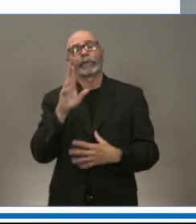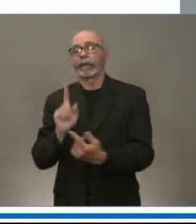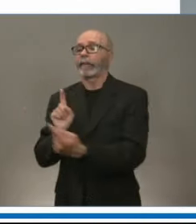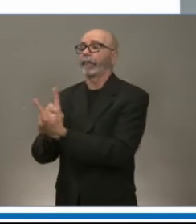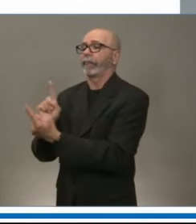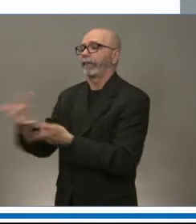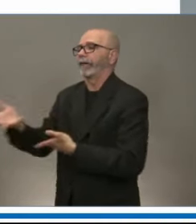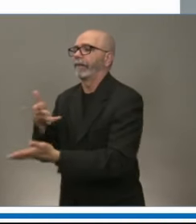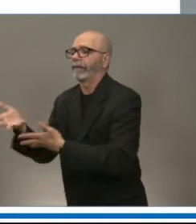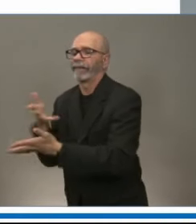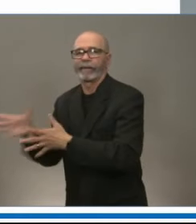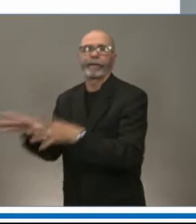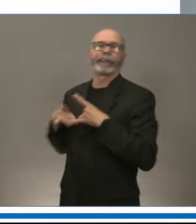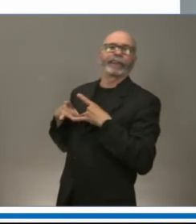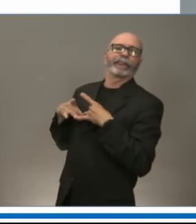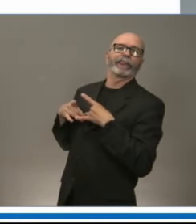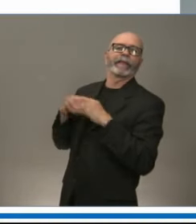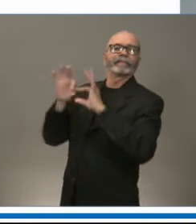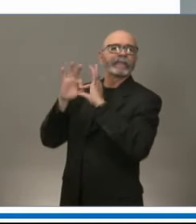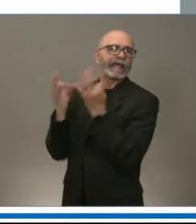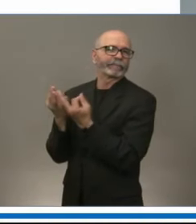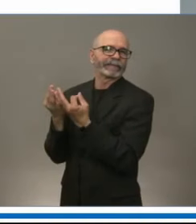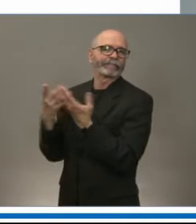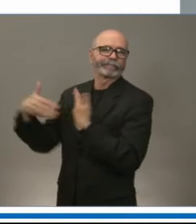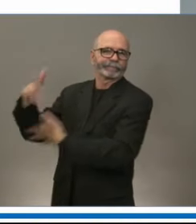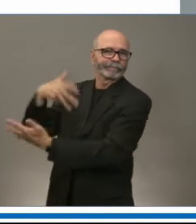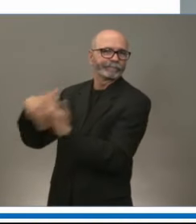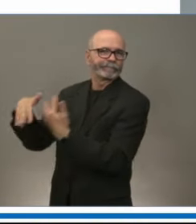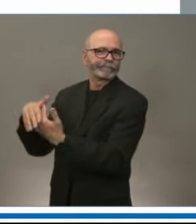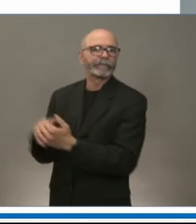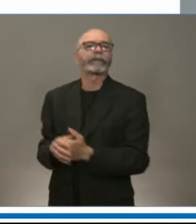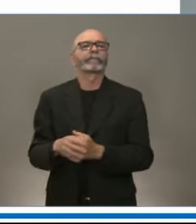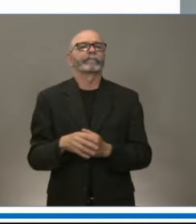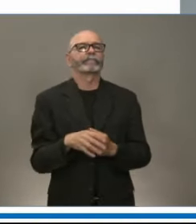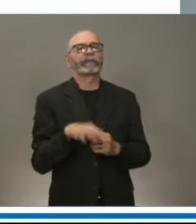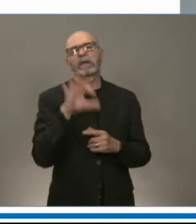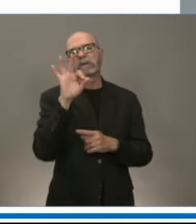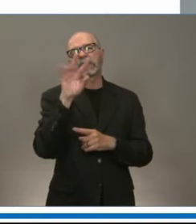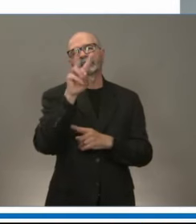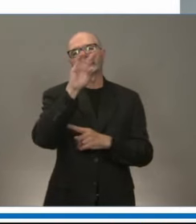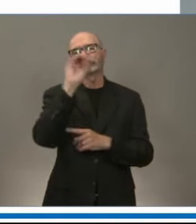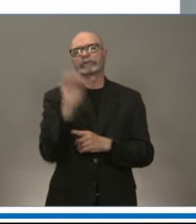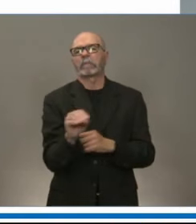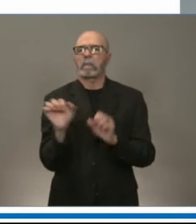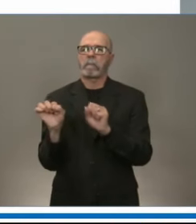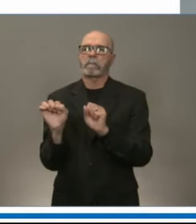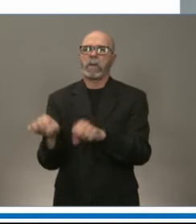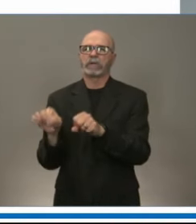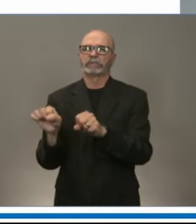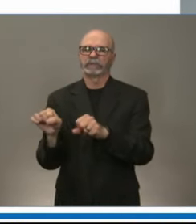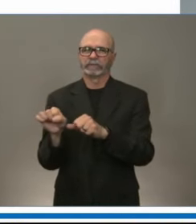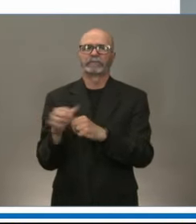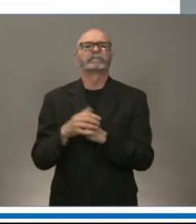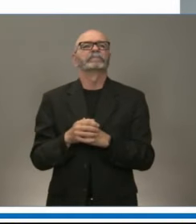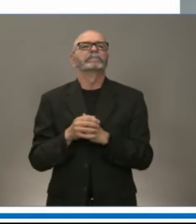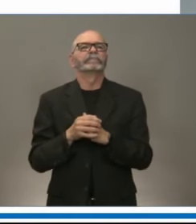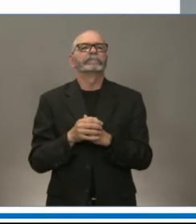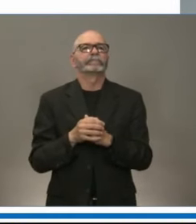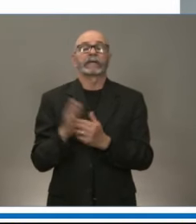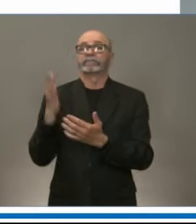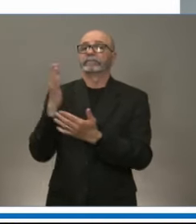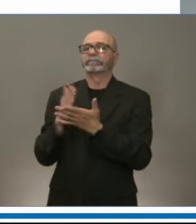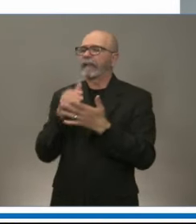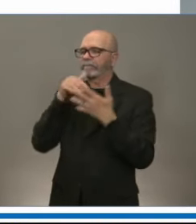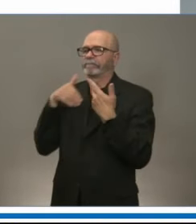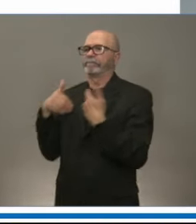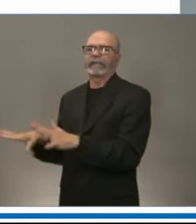case. Today, that's about 92% of our cases we have that. But there's still some cases where we either haven't finished the investigation